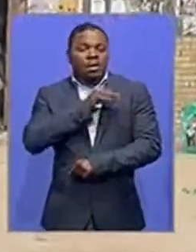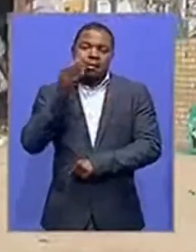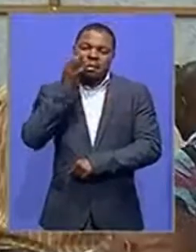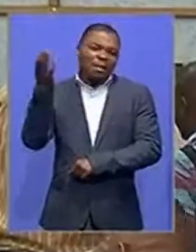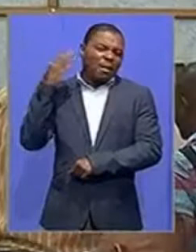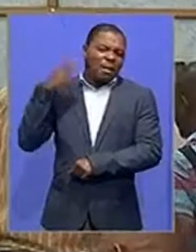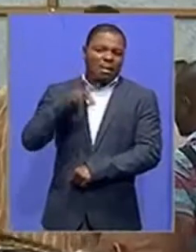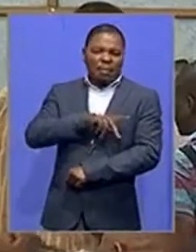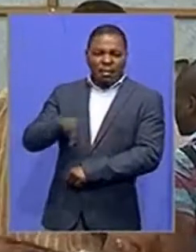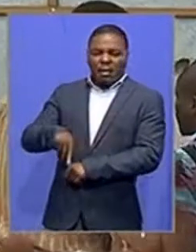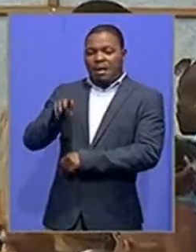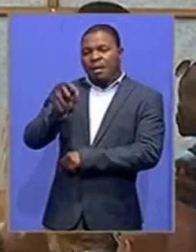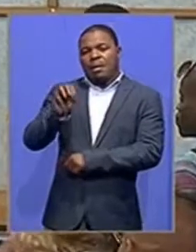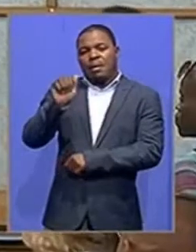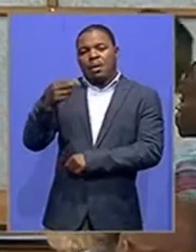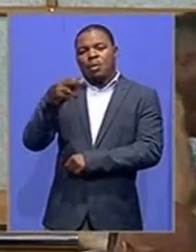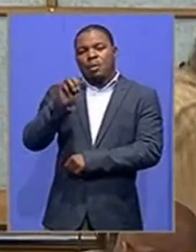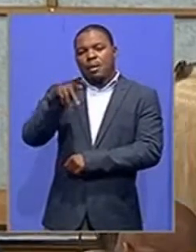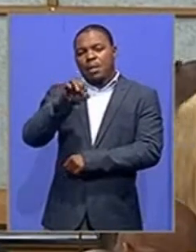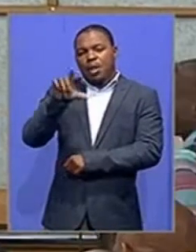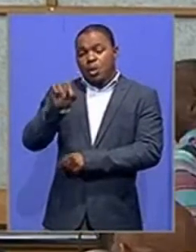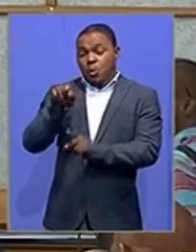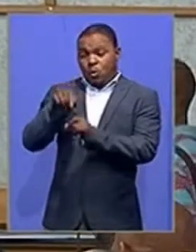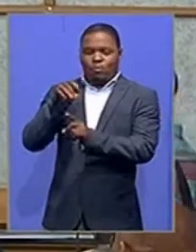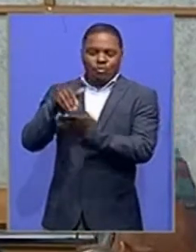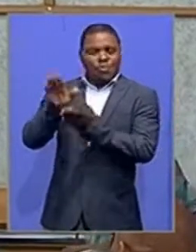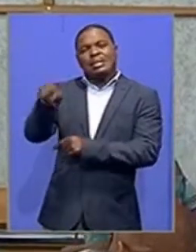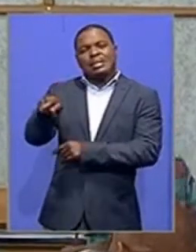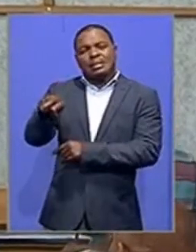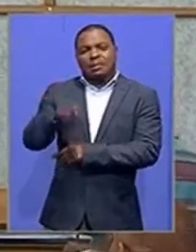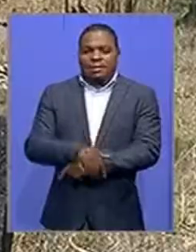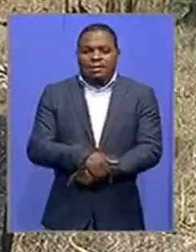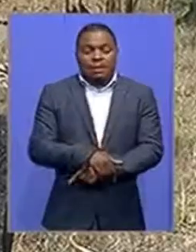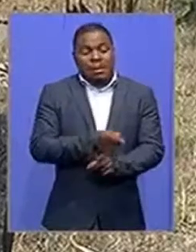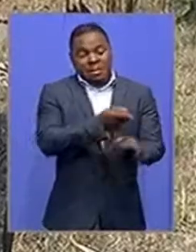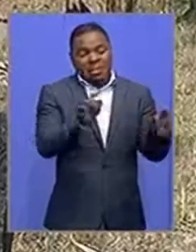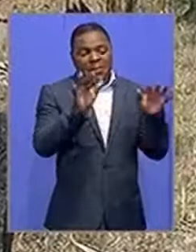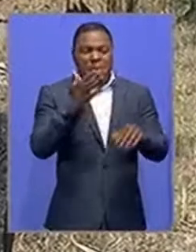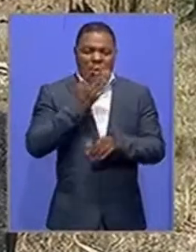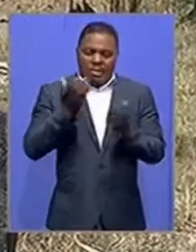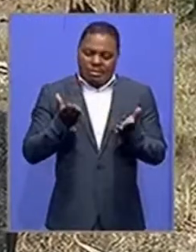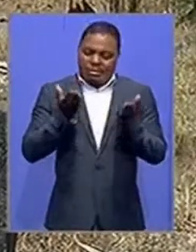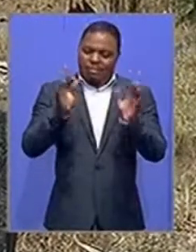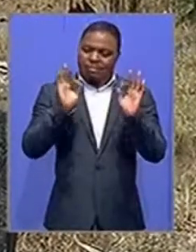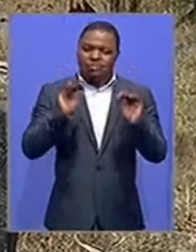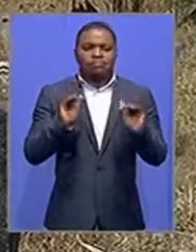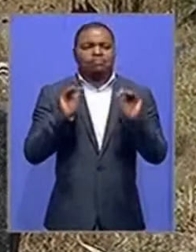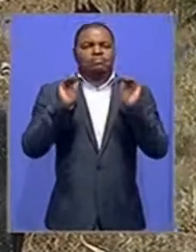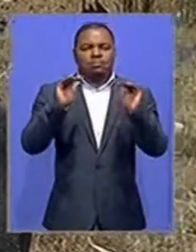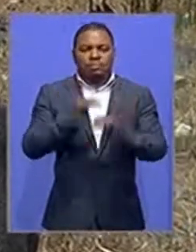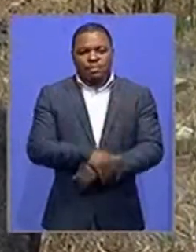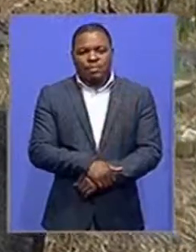tonakgolo ya mehleng Supra Mahumapelo a theolwe setulong. Ba ne ba batla le phano ya ditshebeletso e